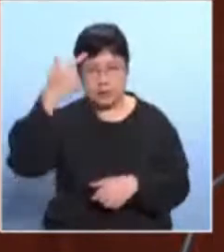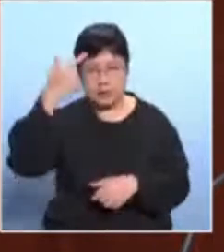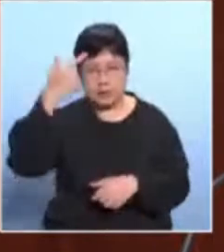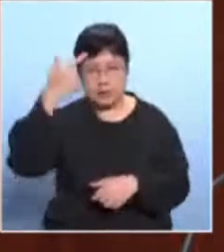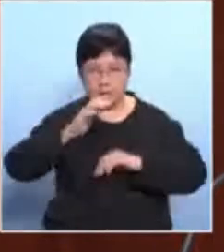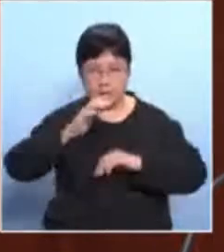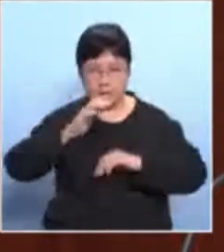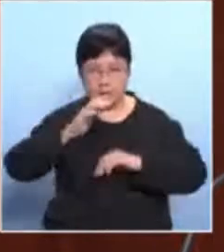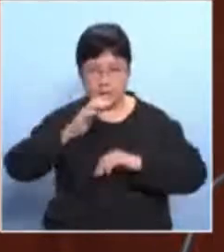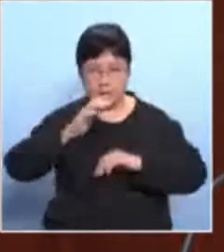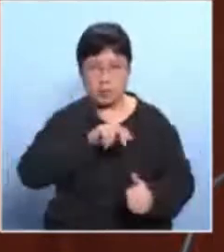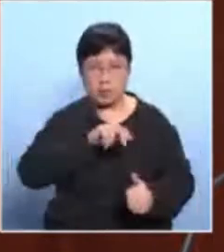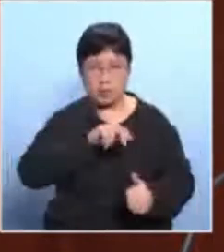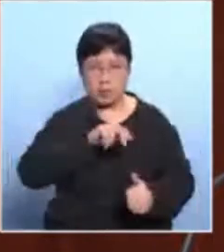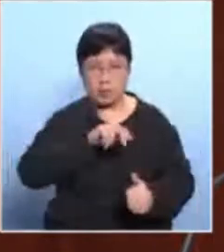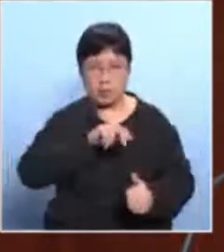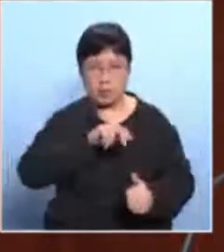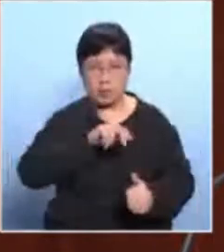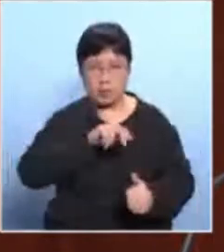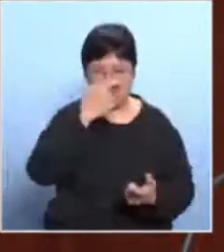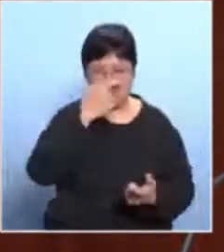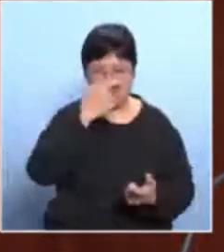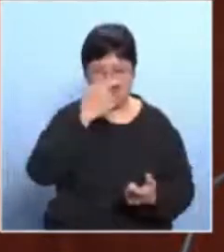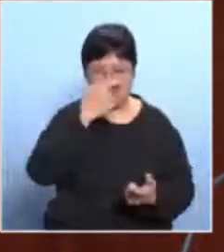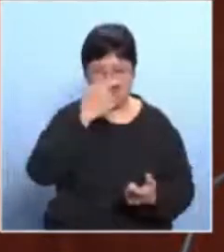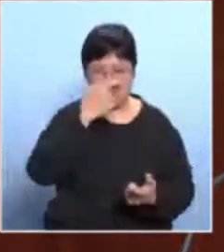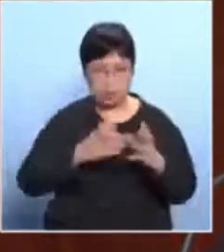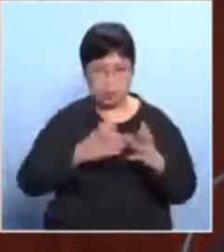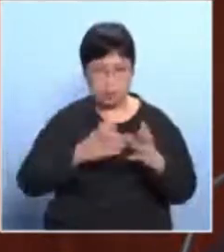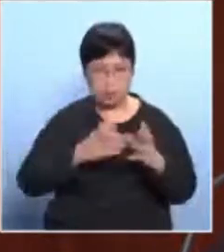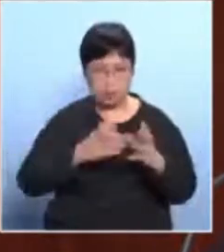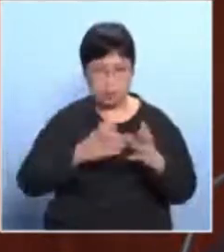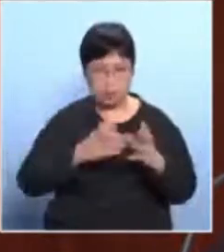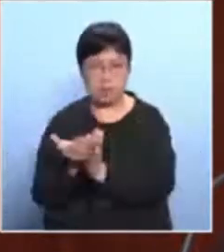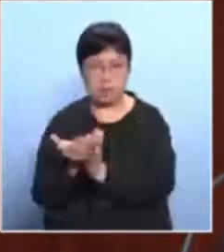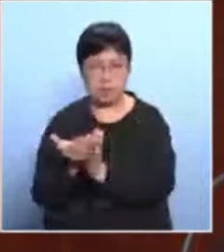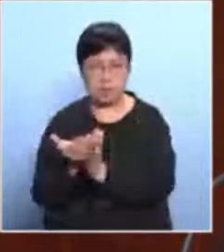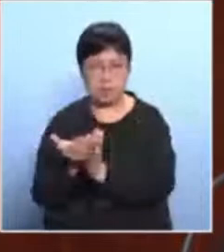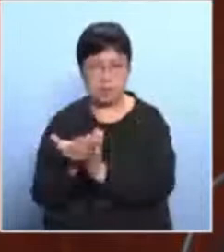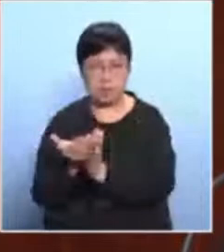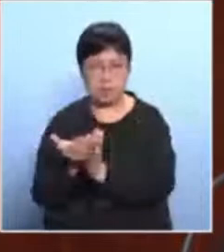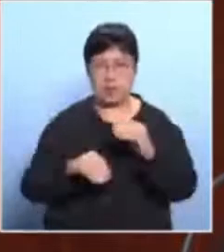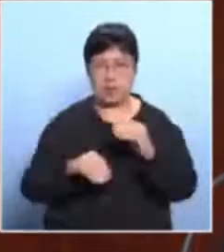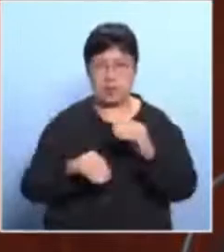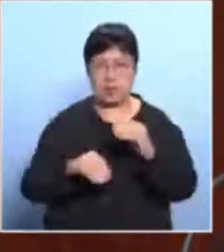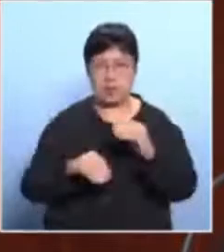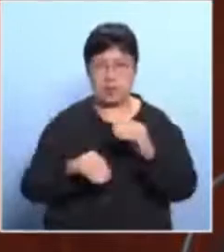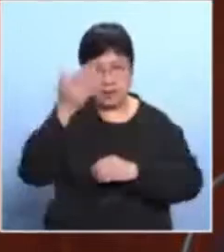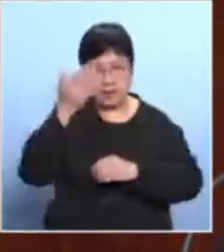groups. And 5. Establish Shuttlecock Cultural Tourism Zone.